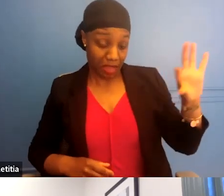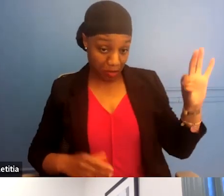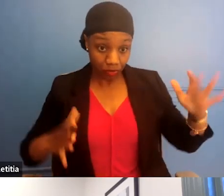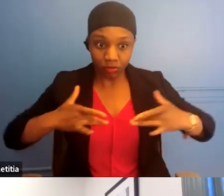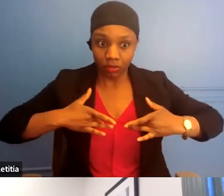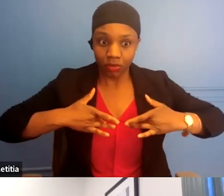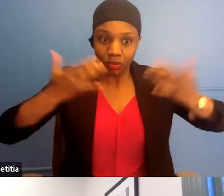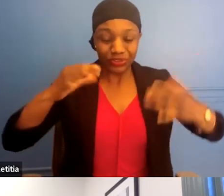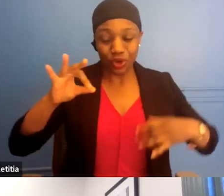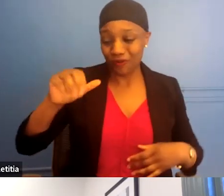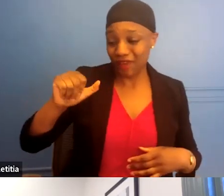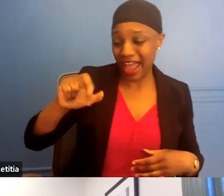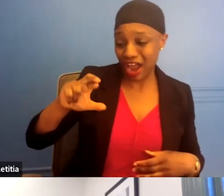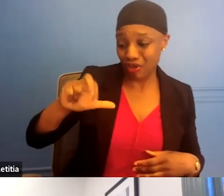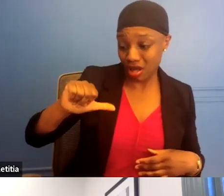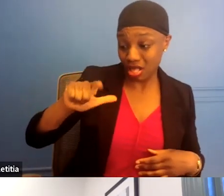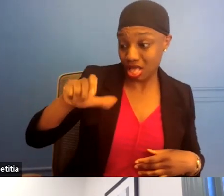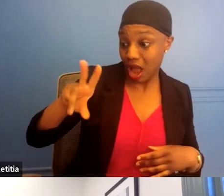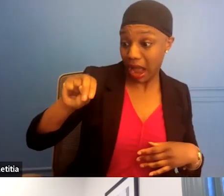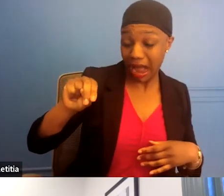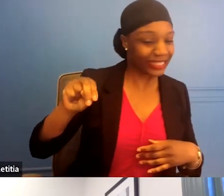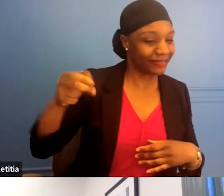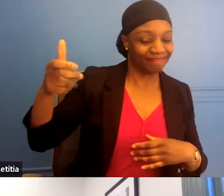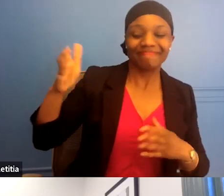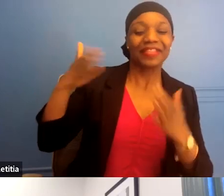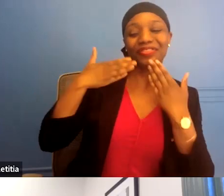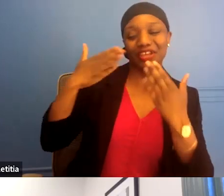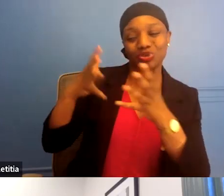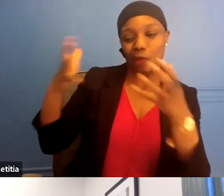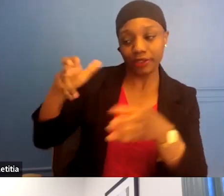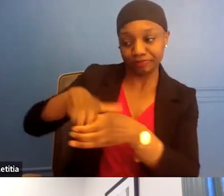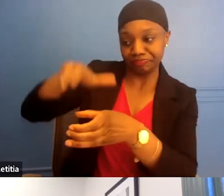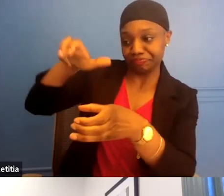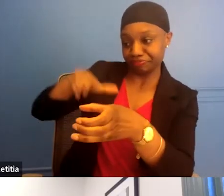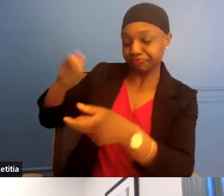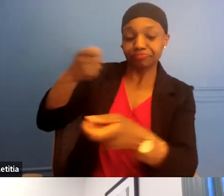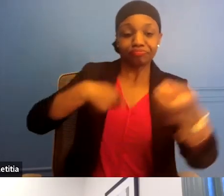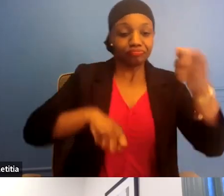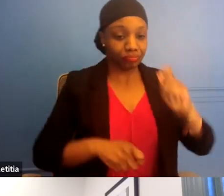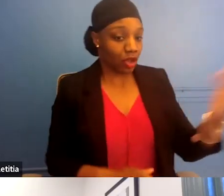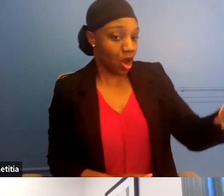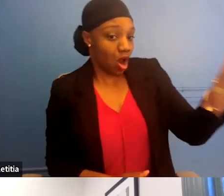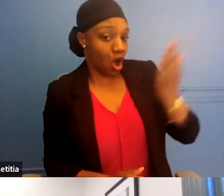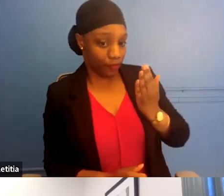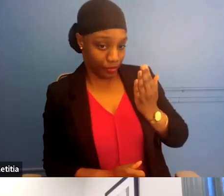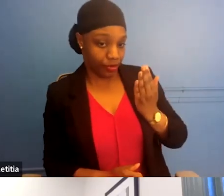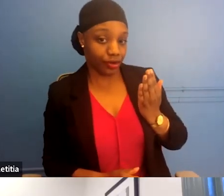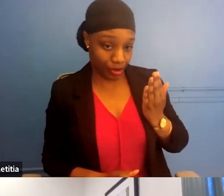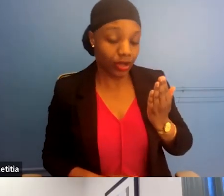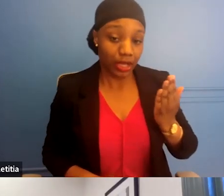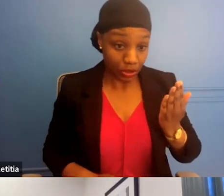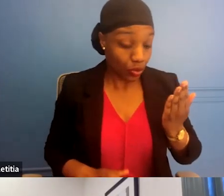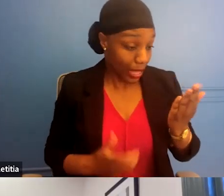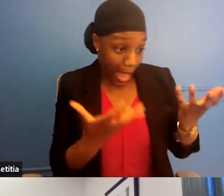notice to Farallon and said, thanks a lot, but I got a new job. And they countered with an offer and said, hey, we really want you to